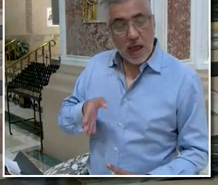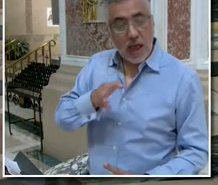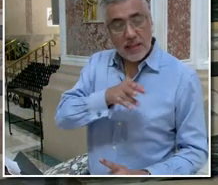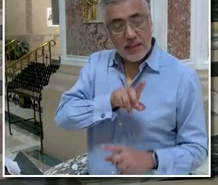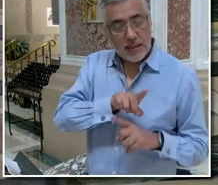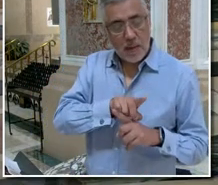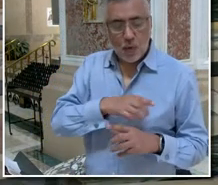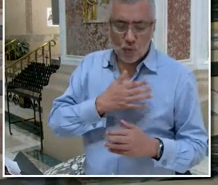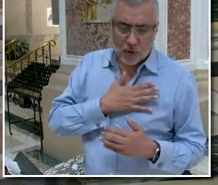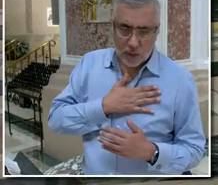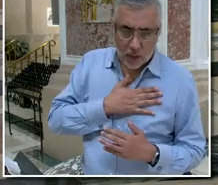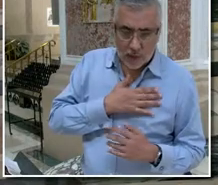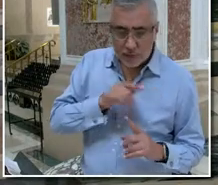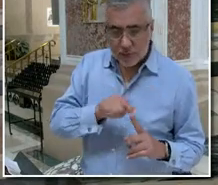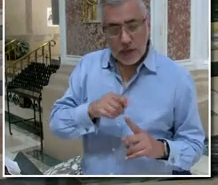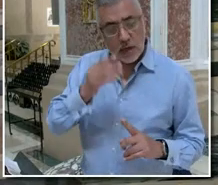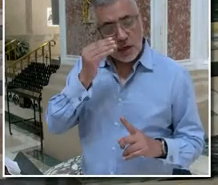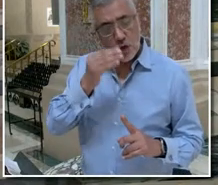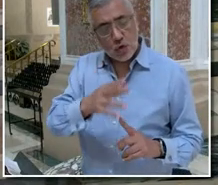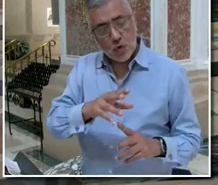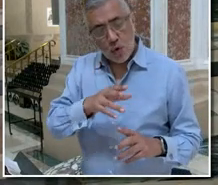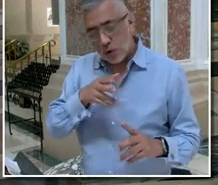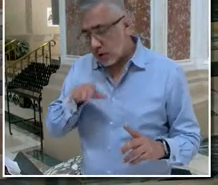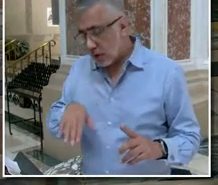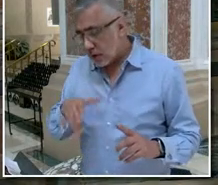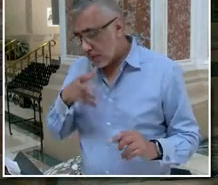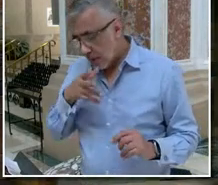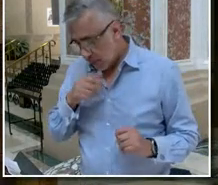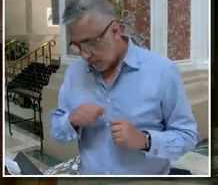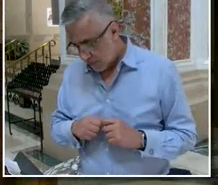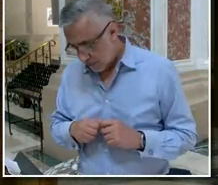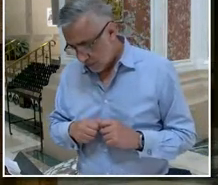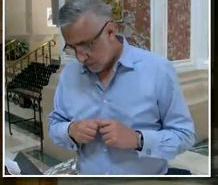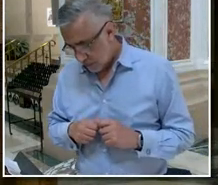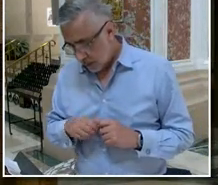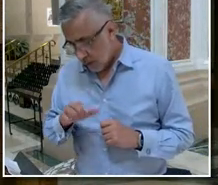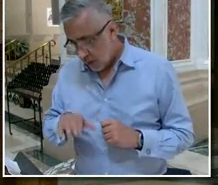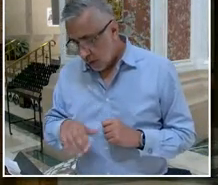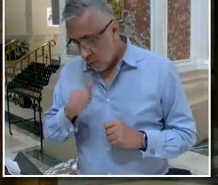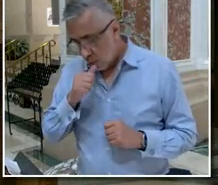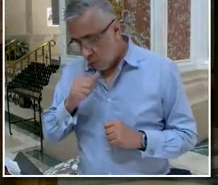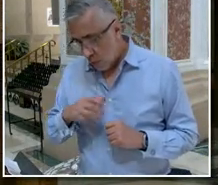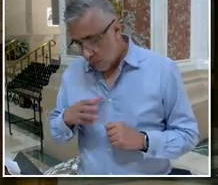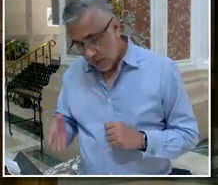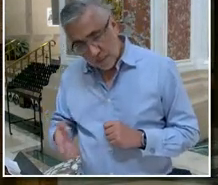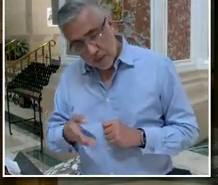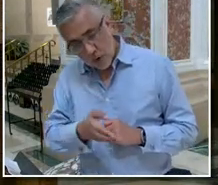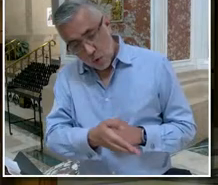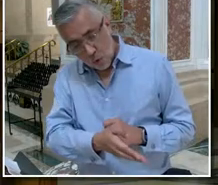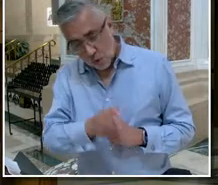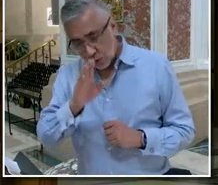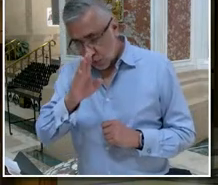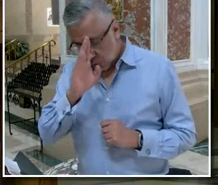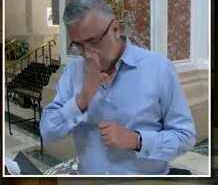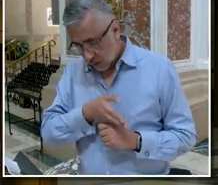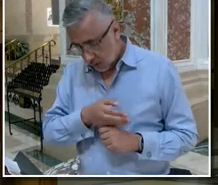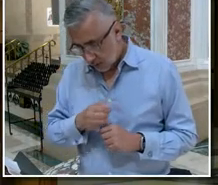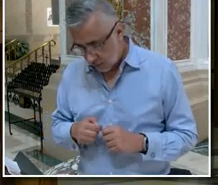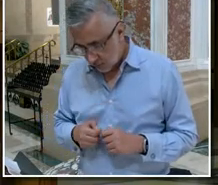he loved, he said to his mother, "Woman, behold your